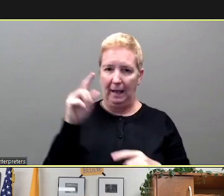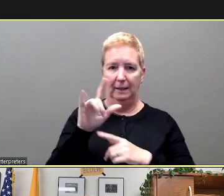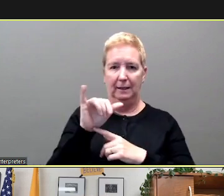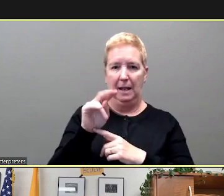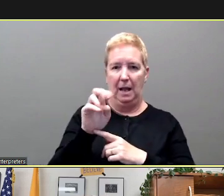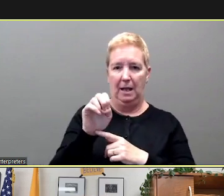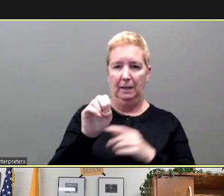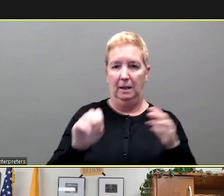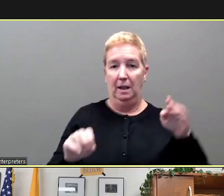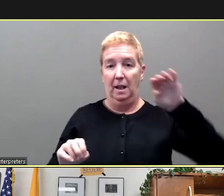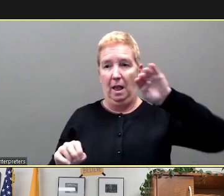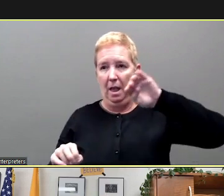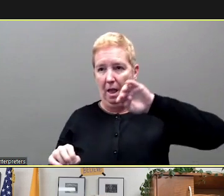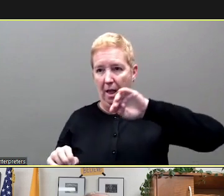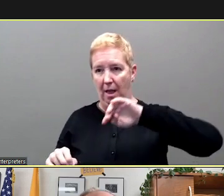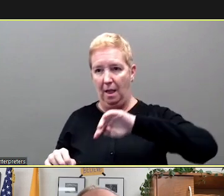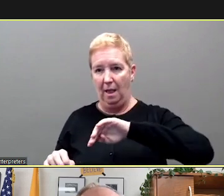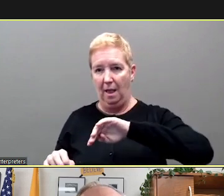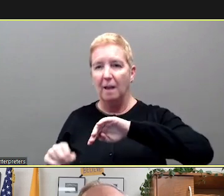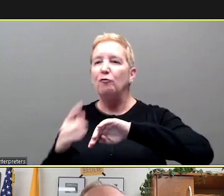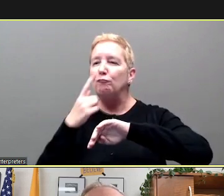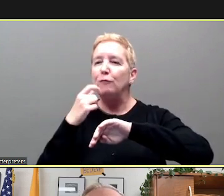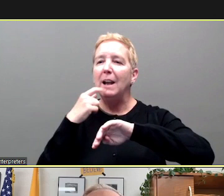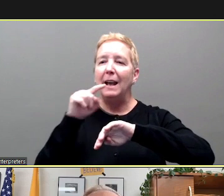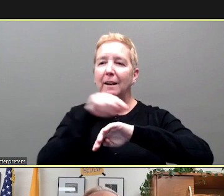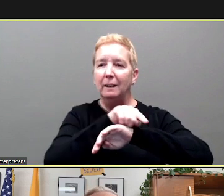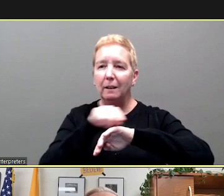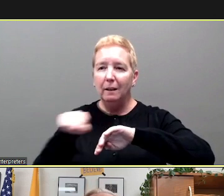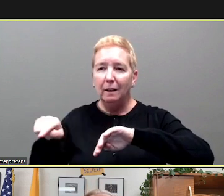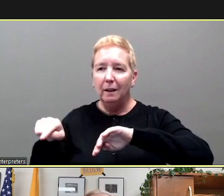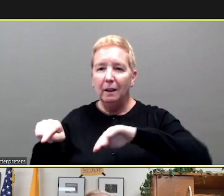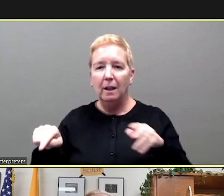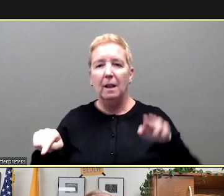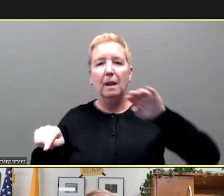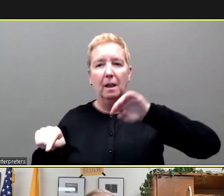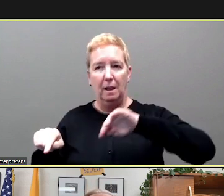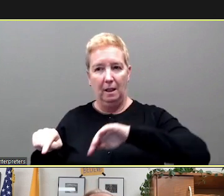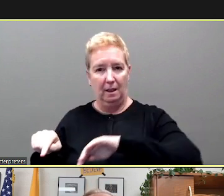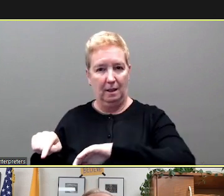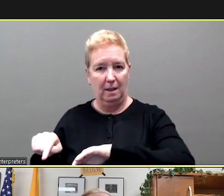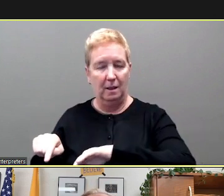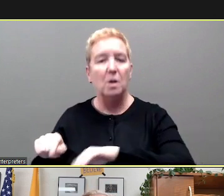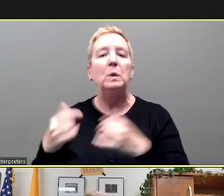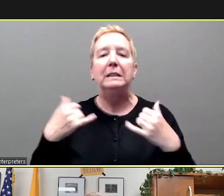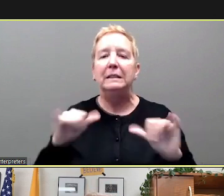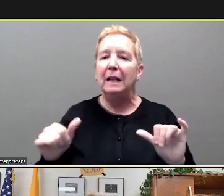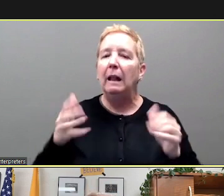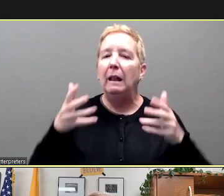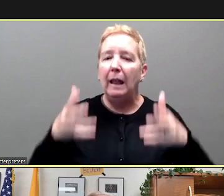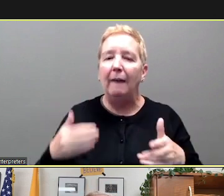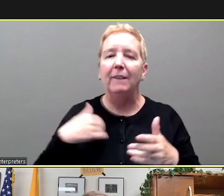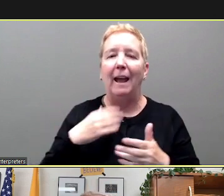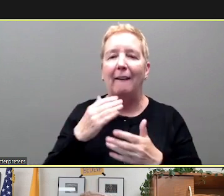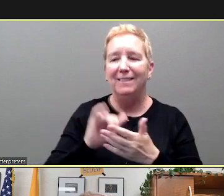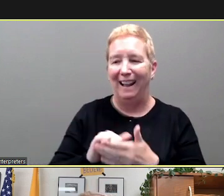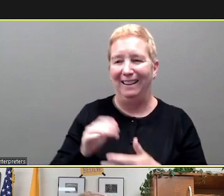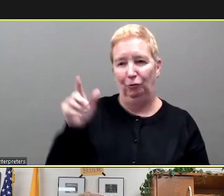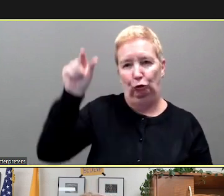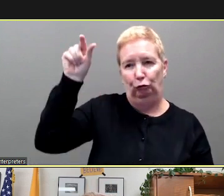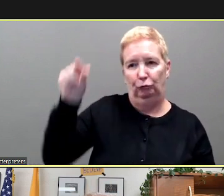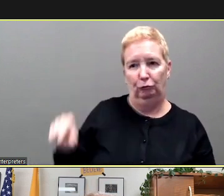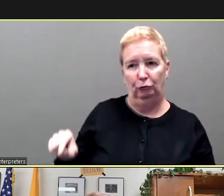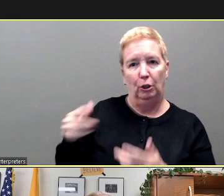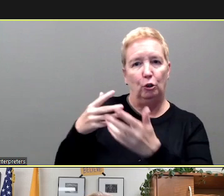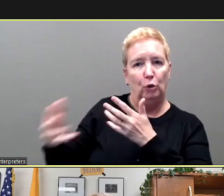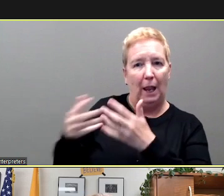right now just dropped below the red line. We still have some data to fill in. We've got that gray box that we always have there. There may be some more test